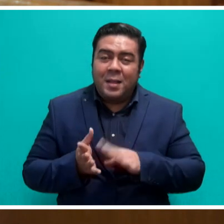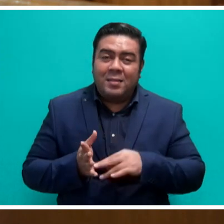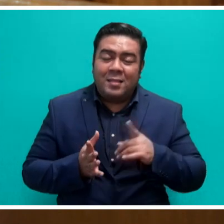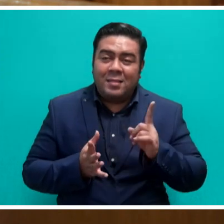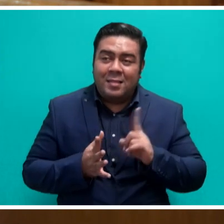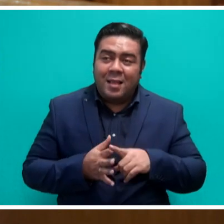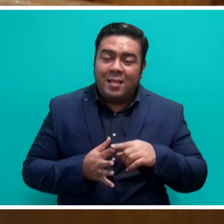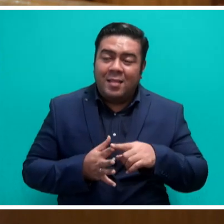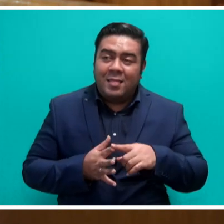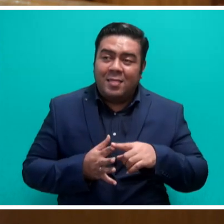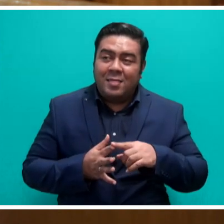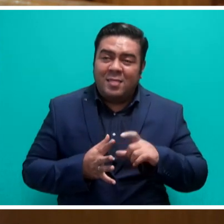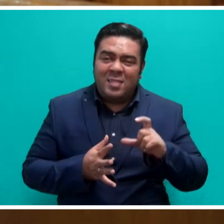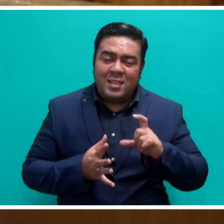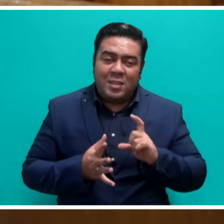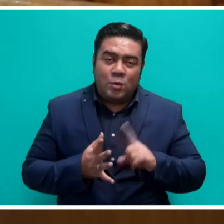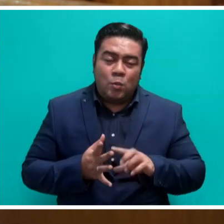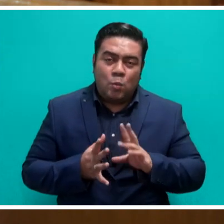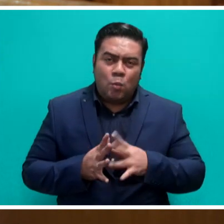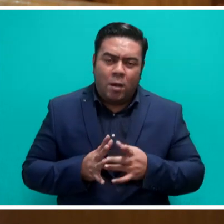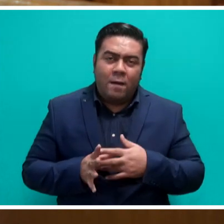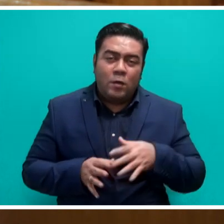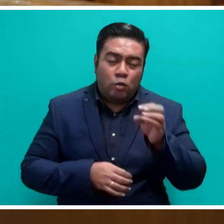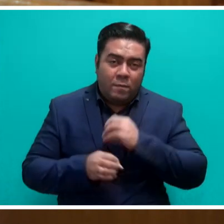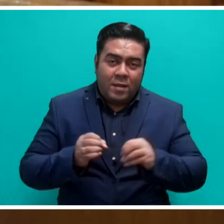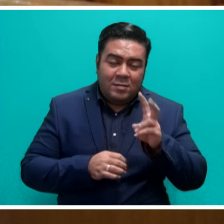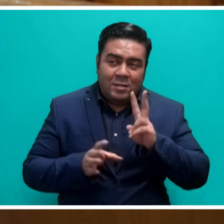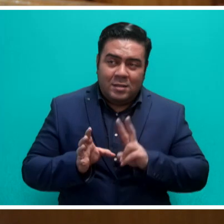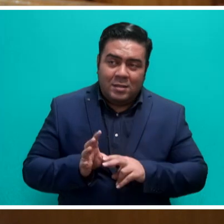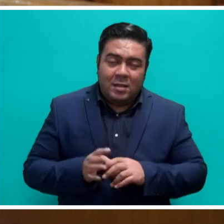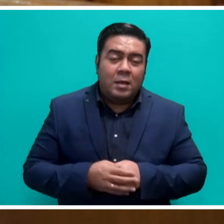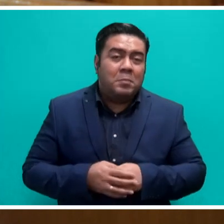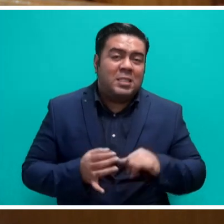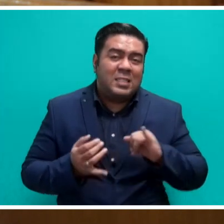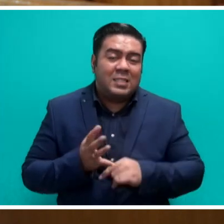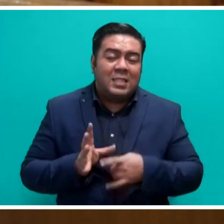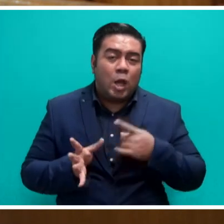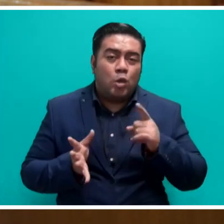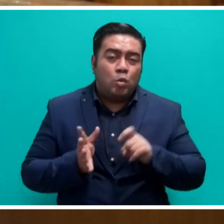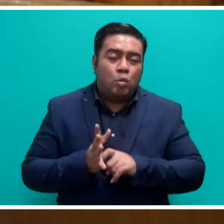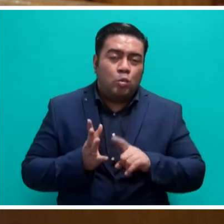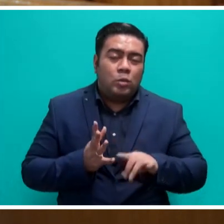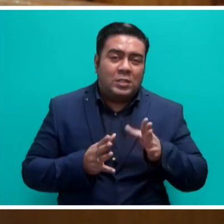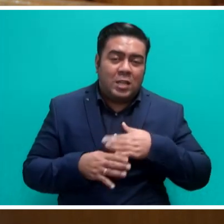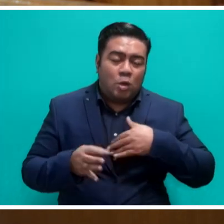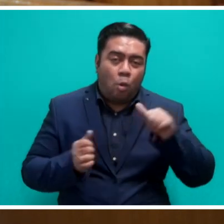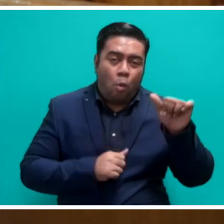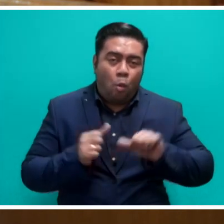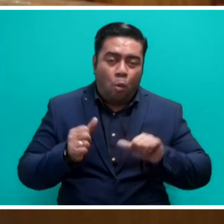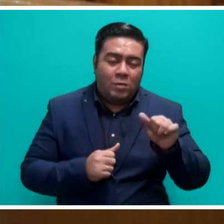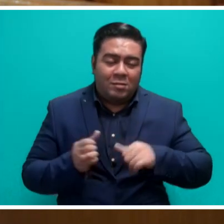as Acting Supervisor of Elections, Mr. Sairusi Ndukuno as Acting Auditor General,